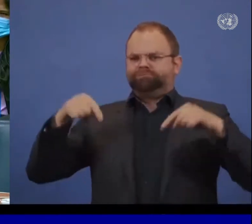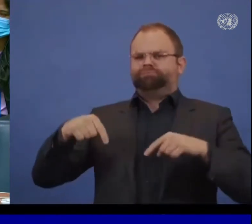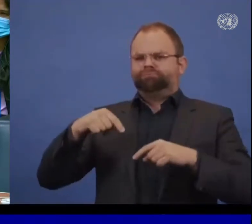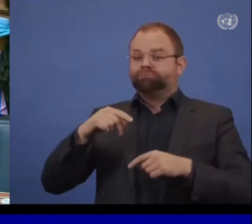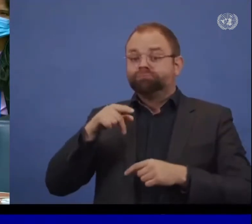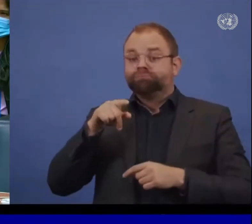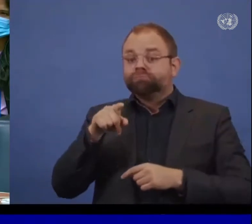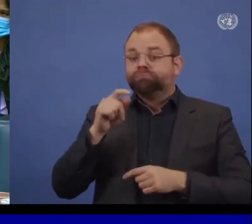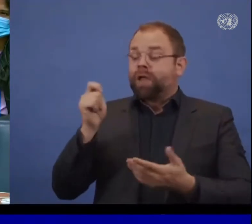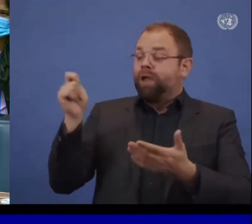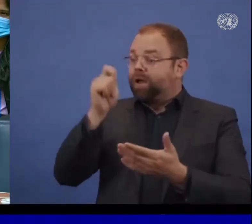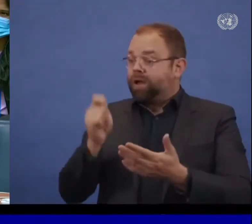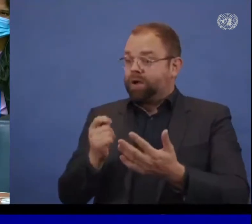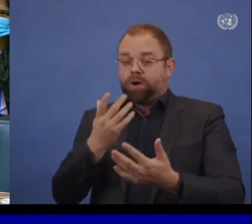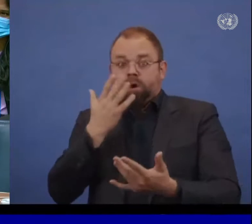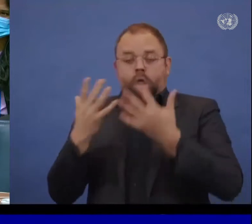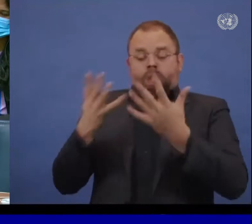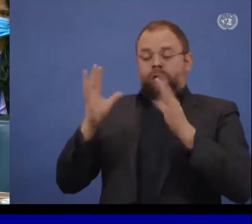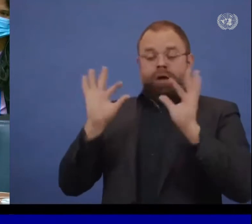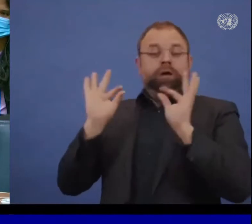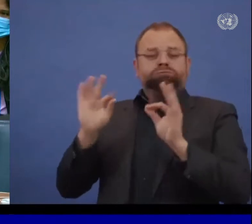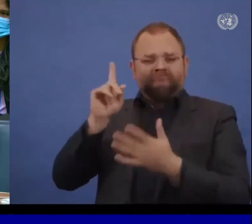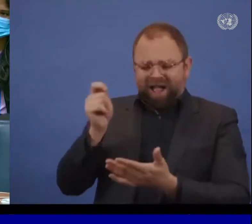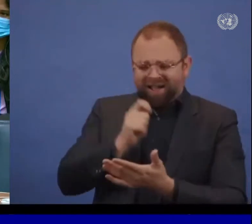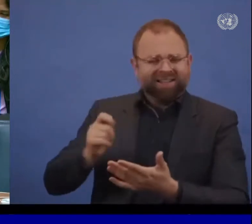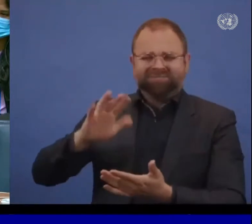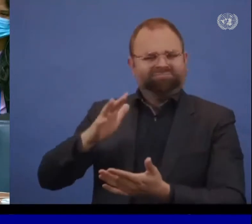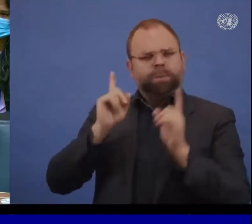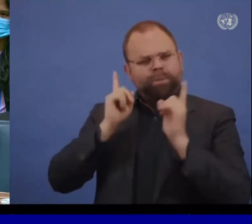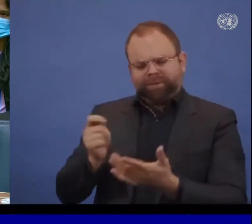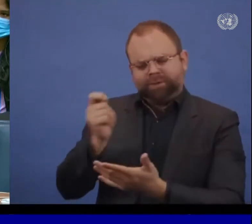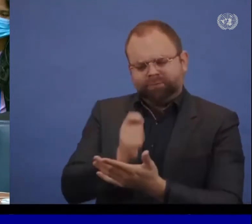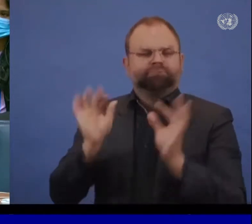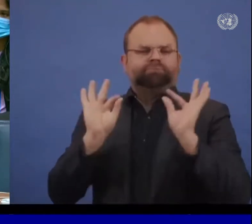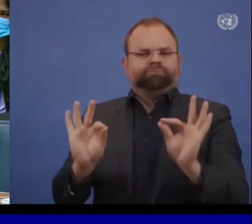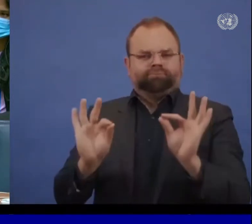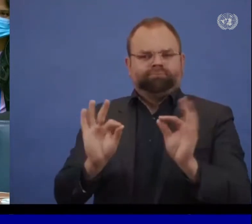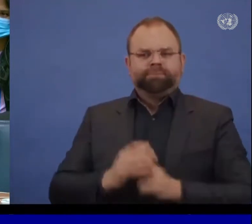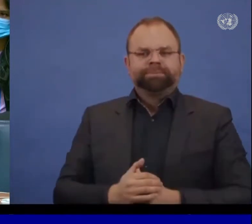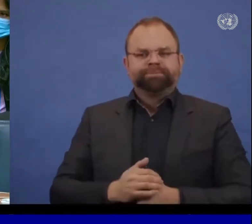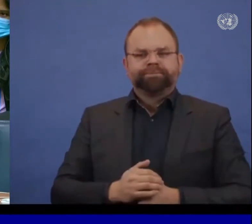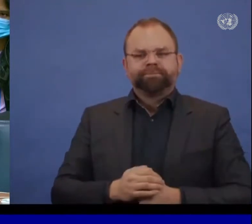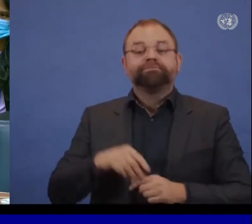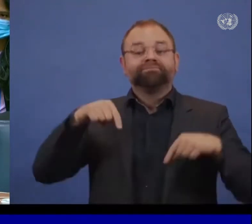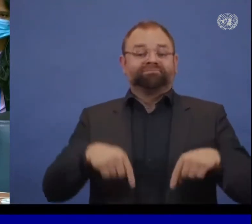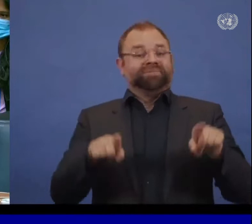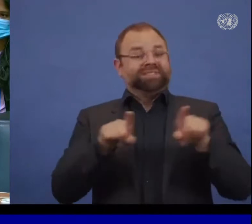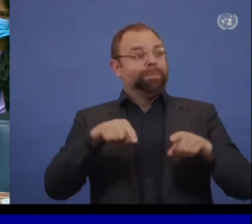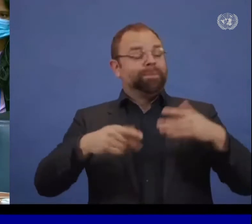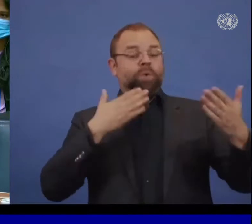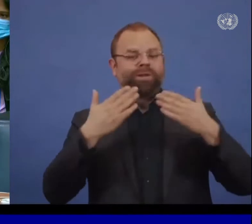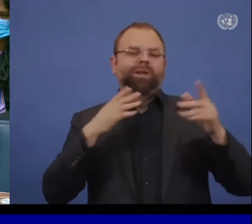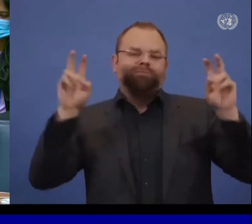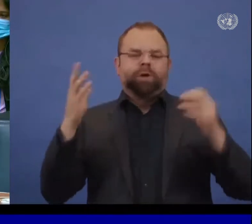the national levels for the benefit of the disabled, that will be the good drawings that makes the figure beautiful. Let